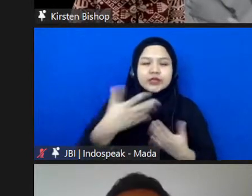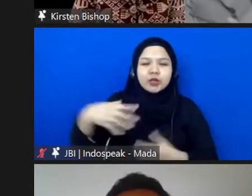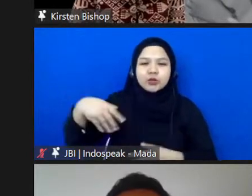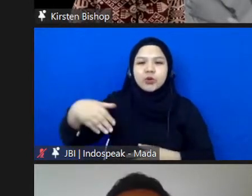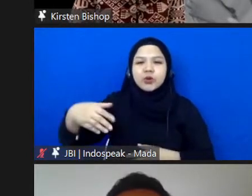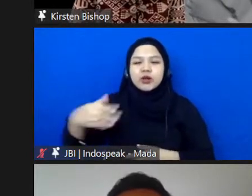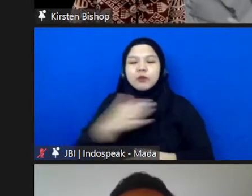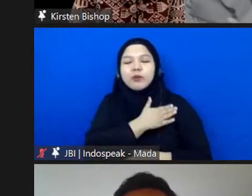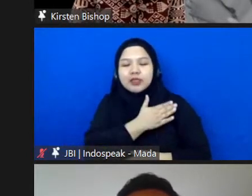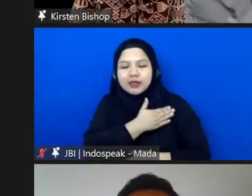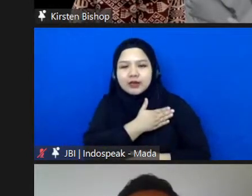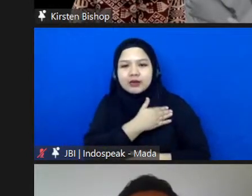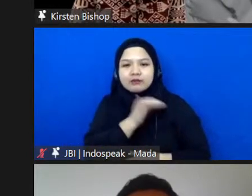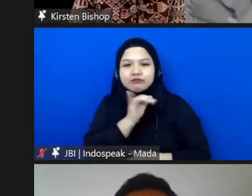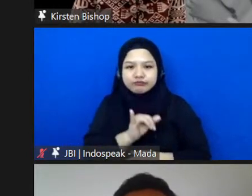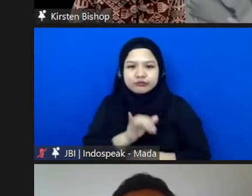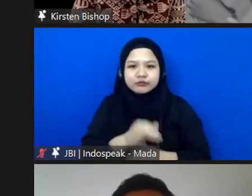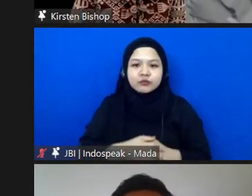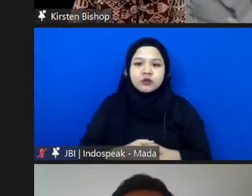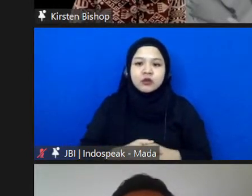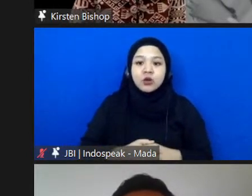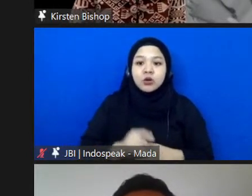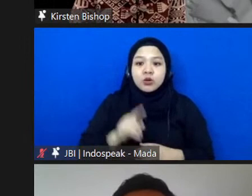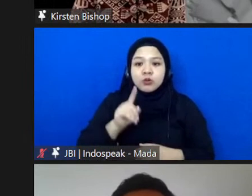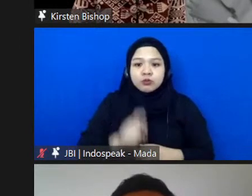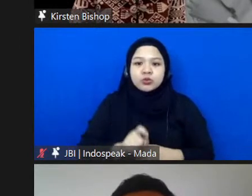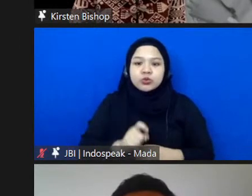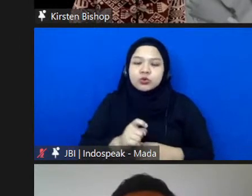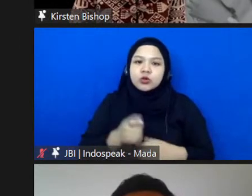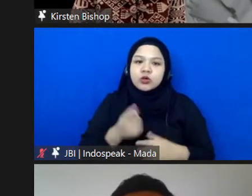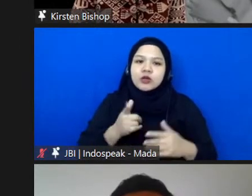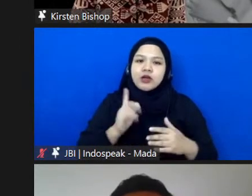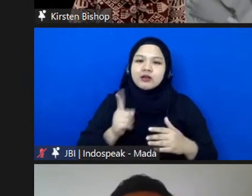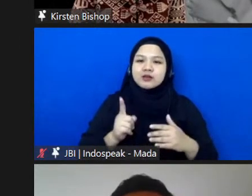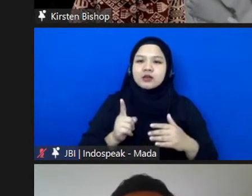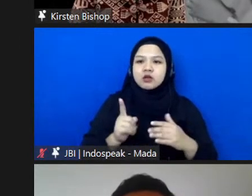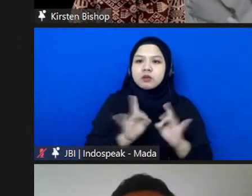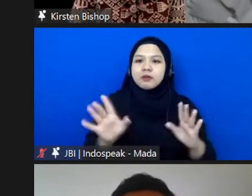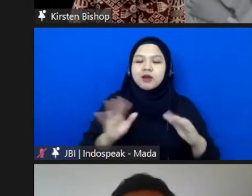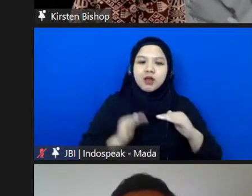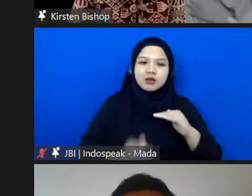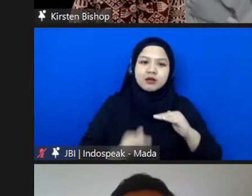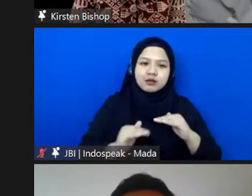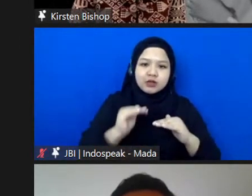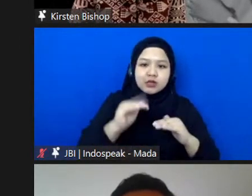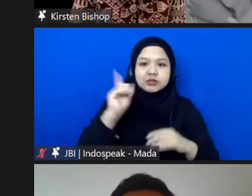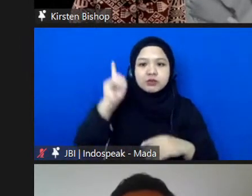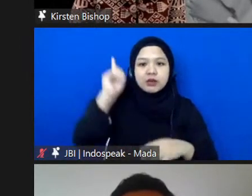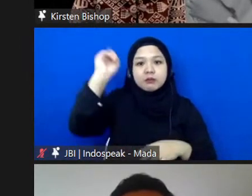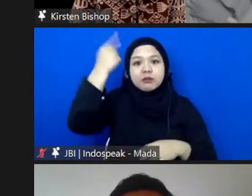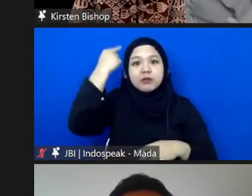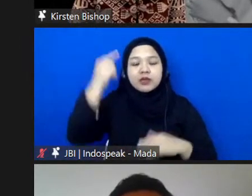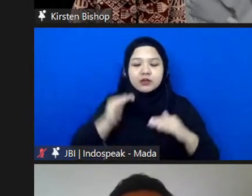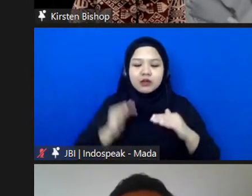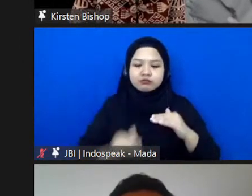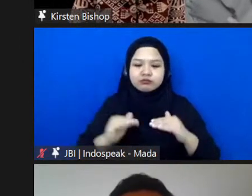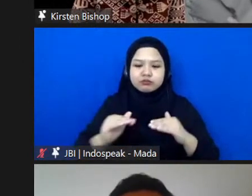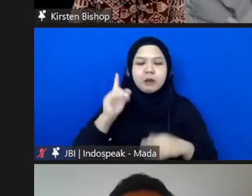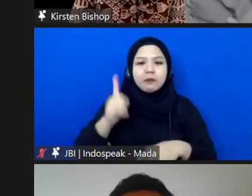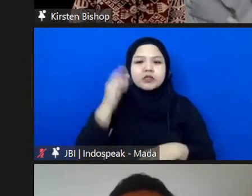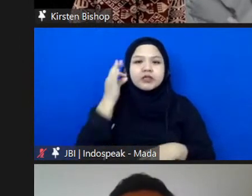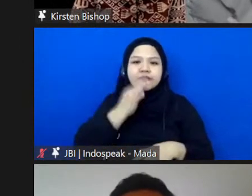sync and reflect each of the different layers, because different layers of government have different functions